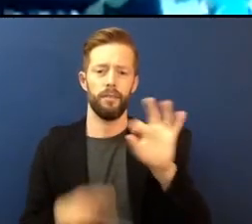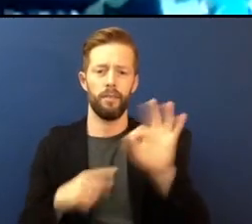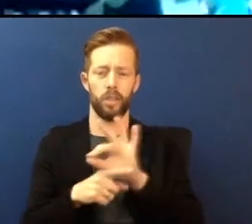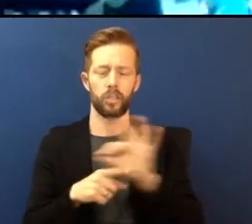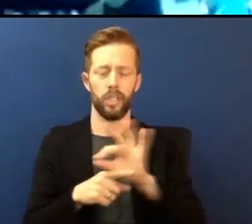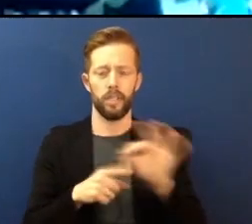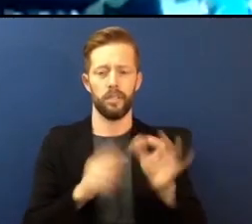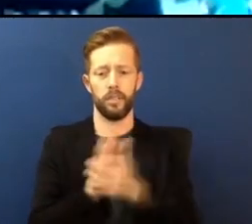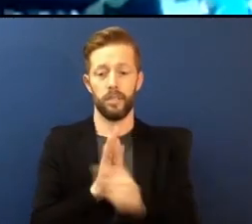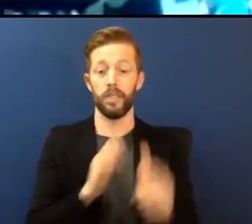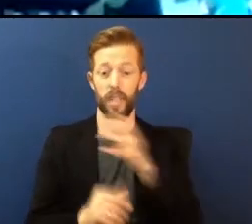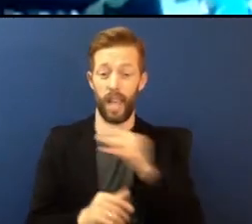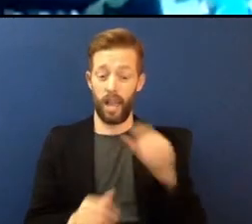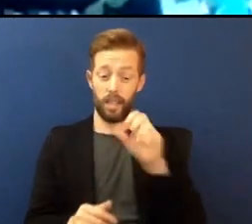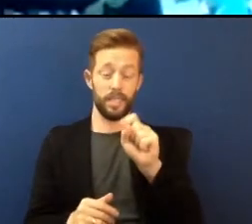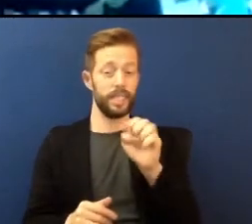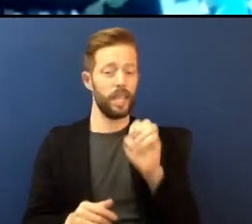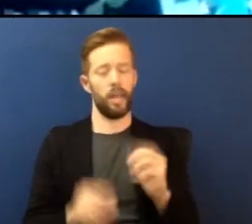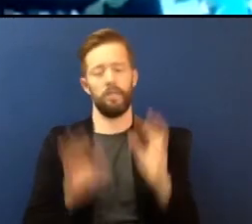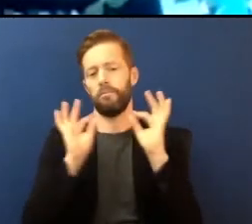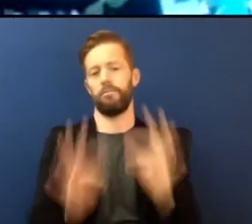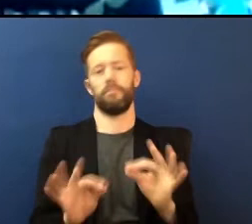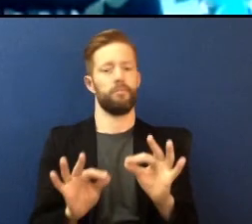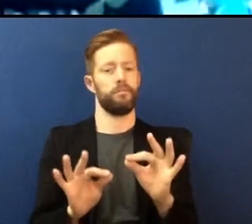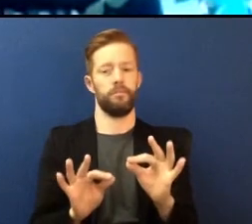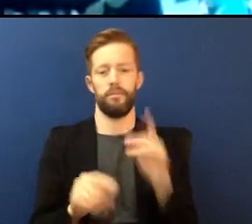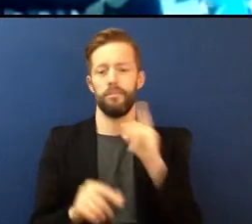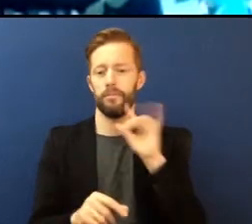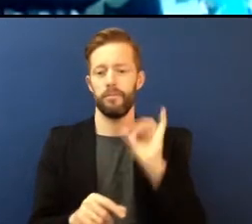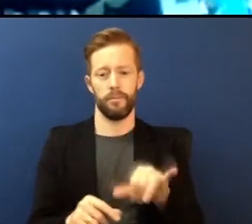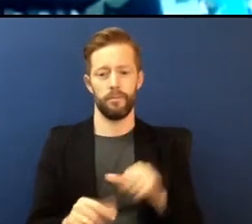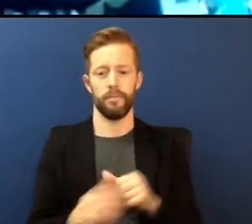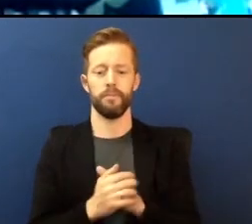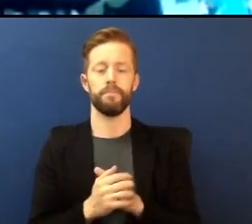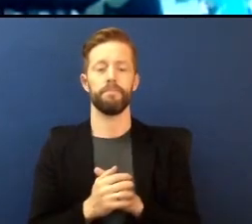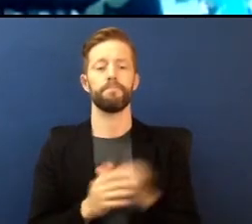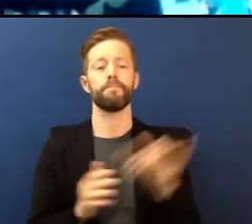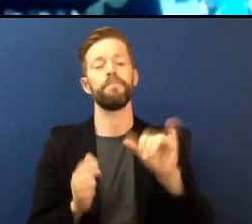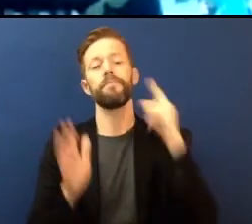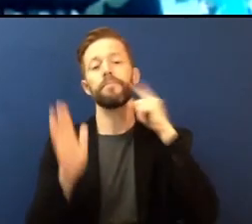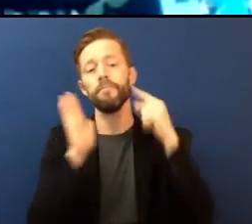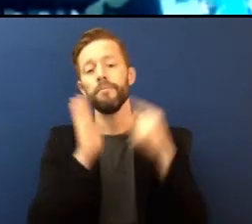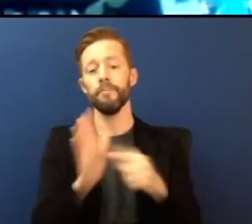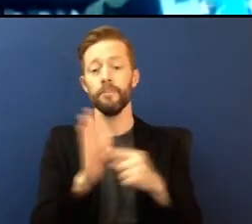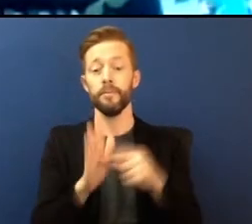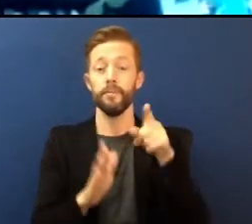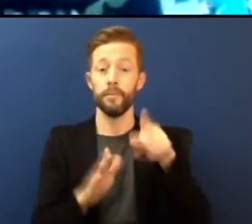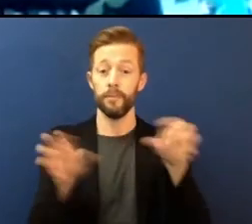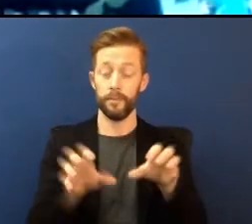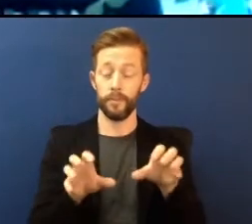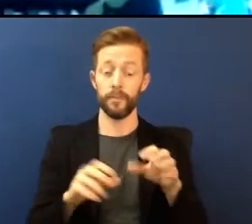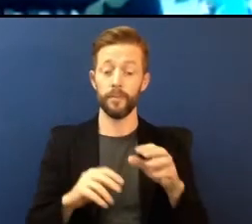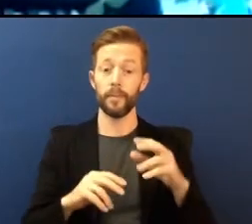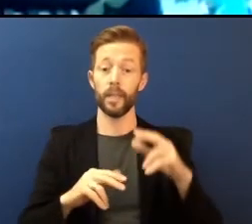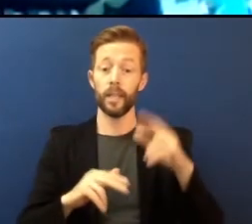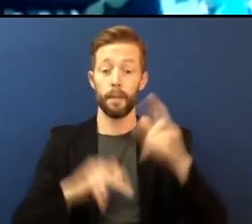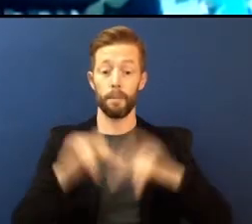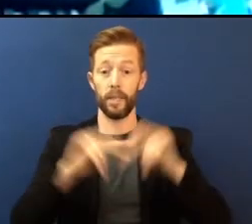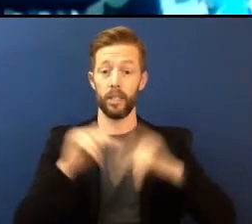And STEM areas are things that reinforce that. When you're doing, for example,